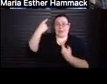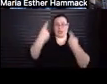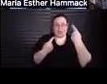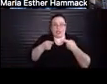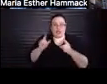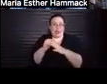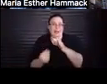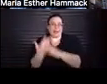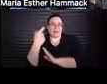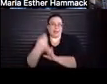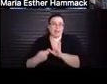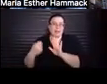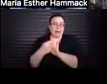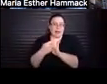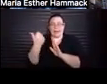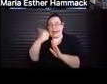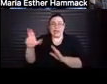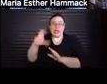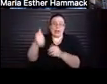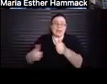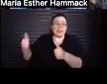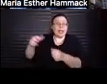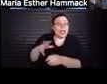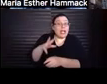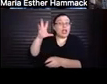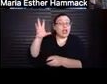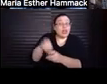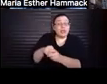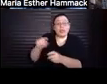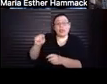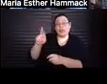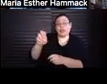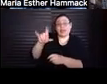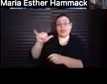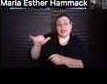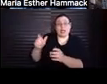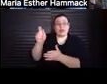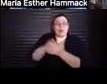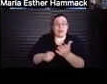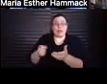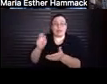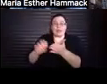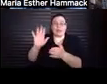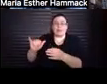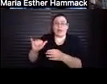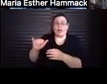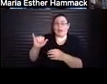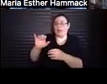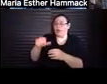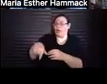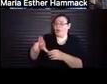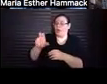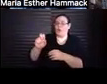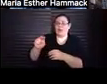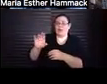spring by US officials, including the treaty requests written by Joel Poinsett, that a